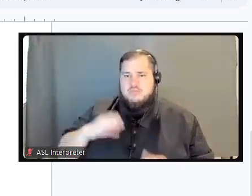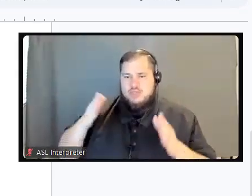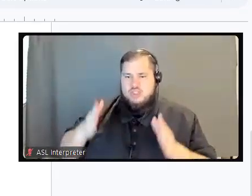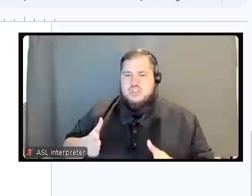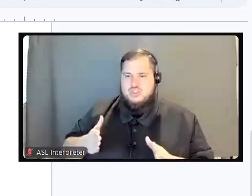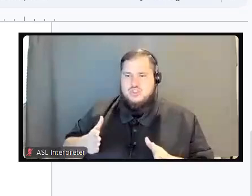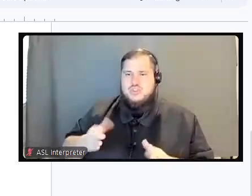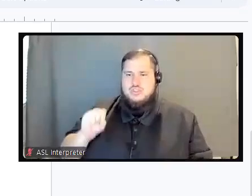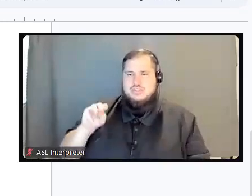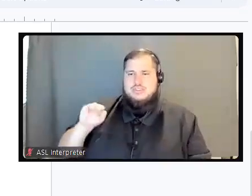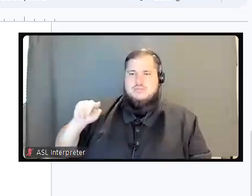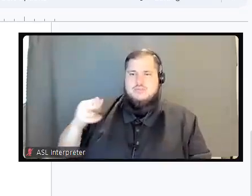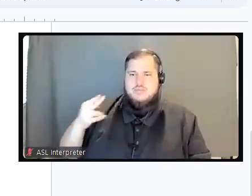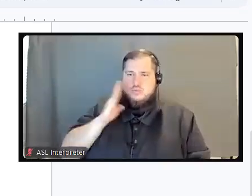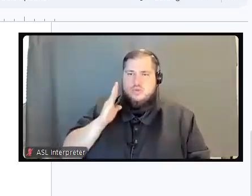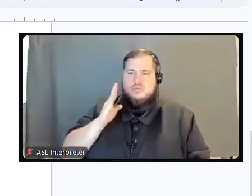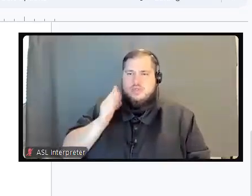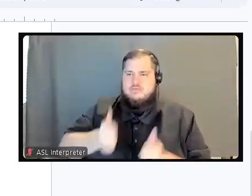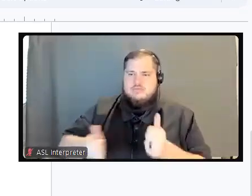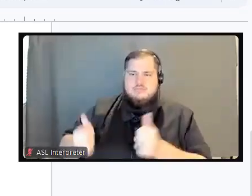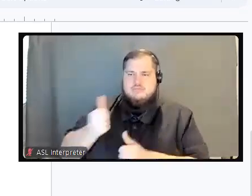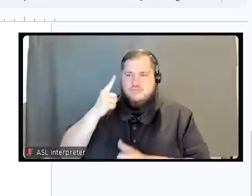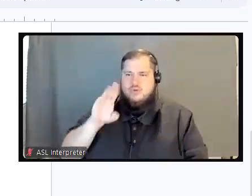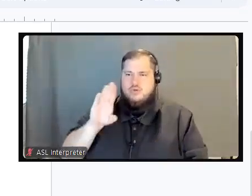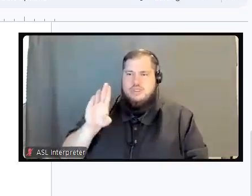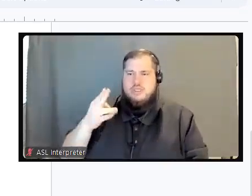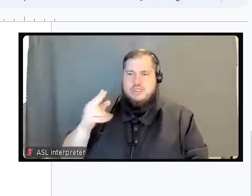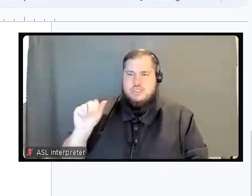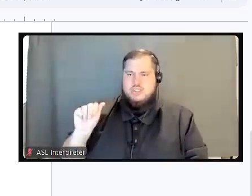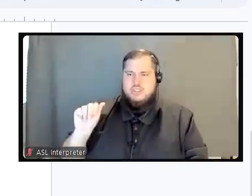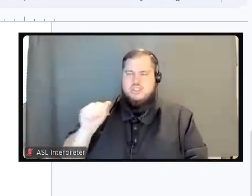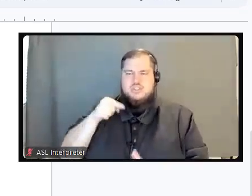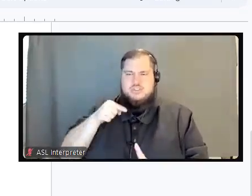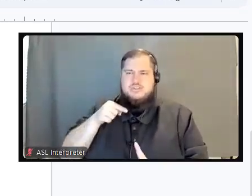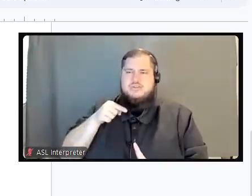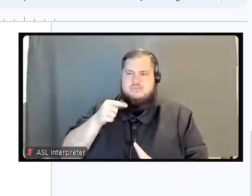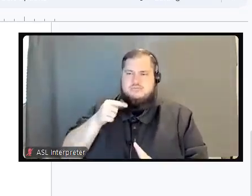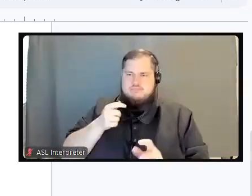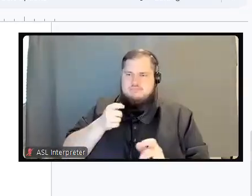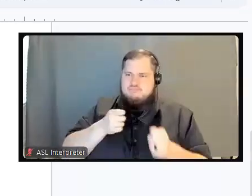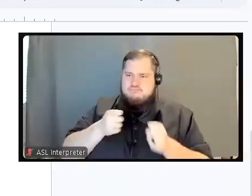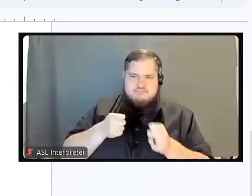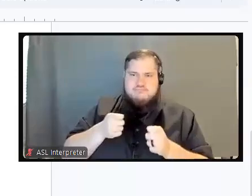for all of BHA. So she does oversee both children and youth and adult